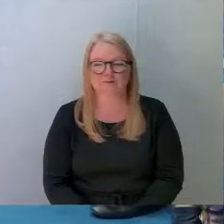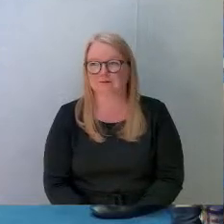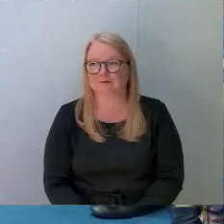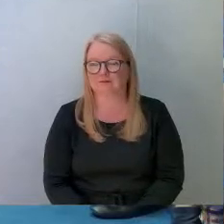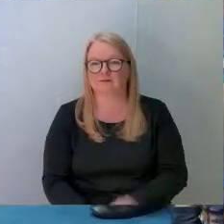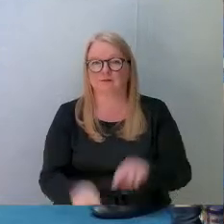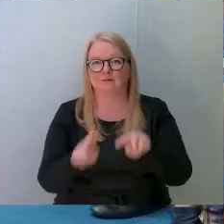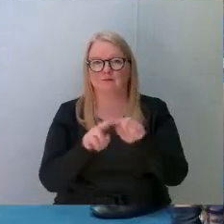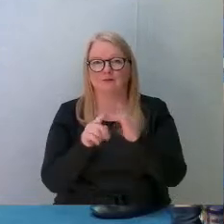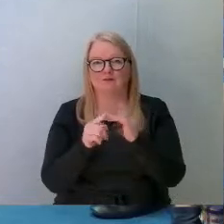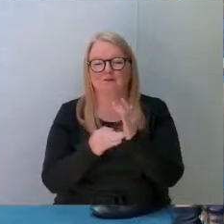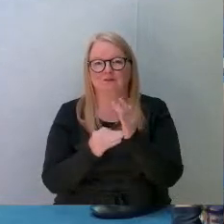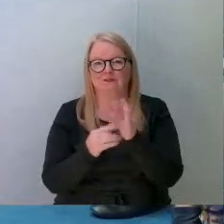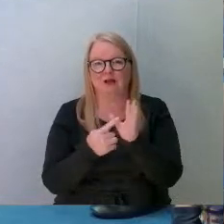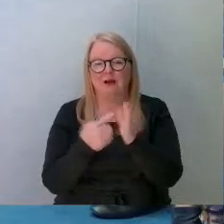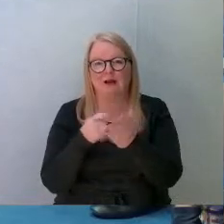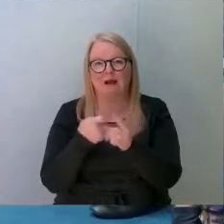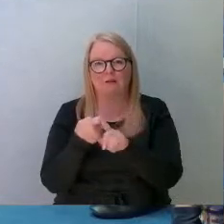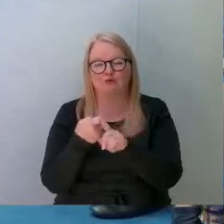Fiza Kamran.